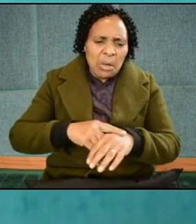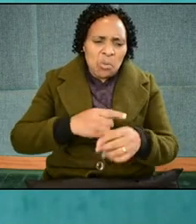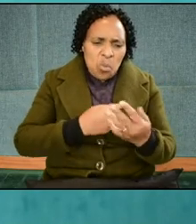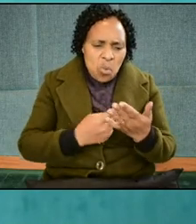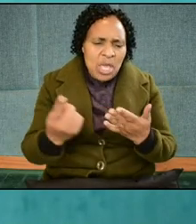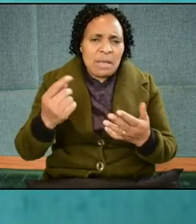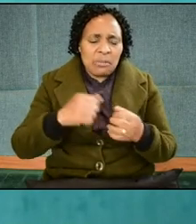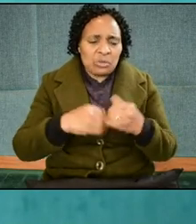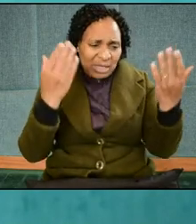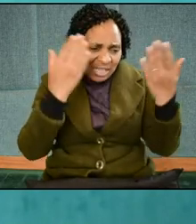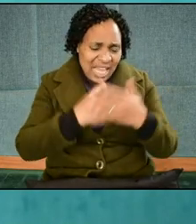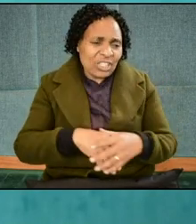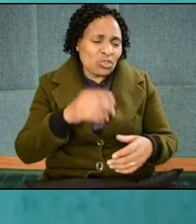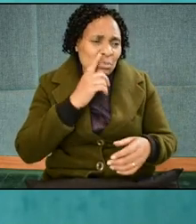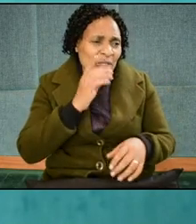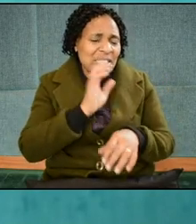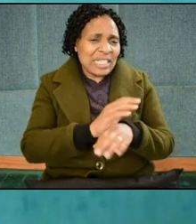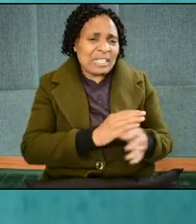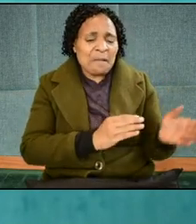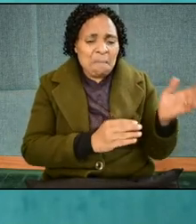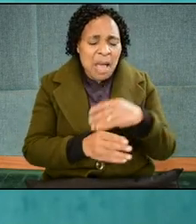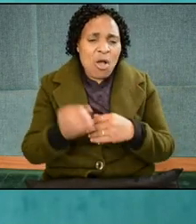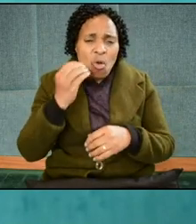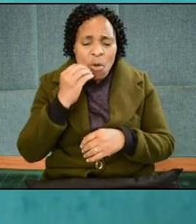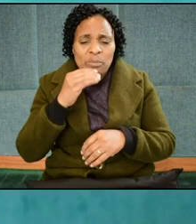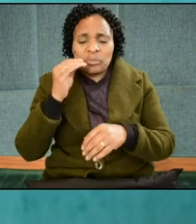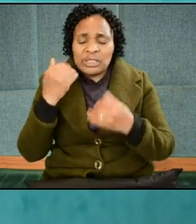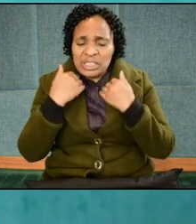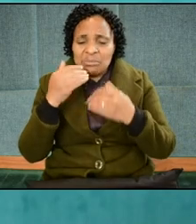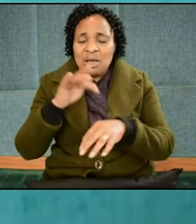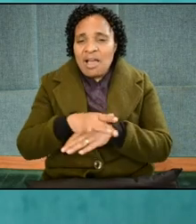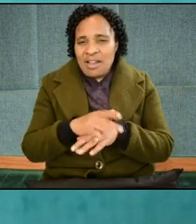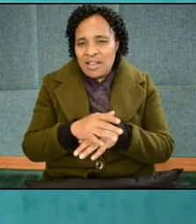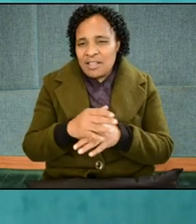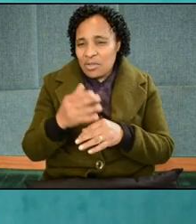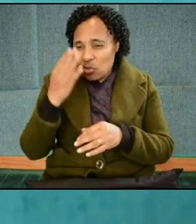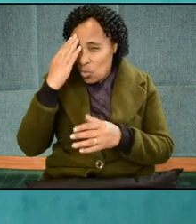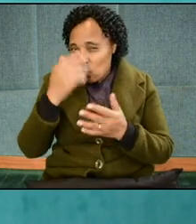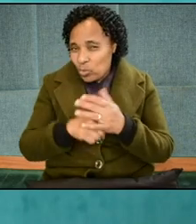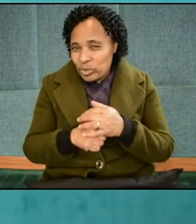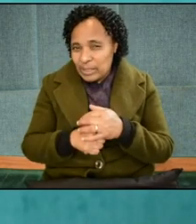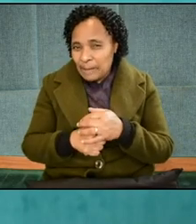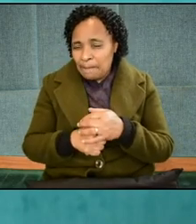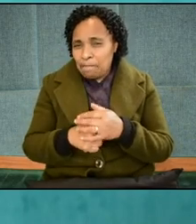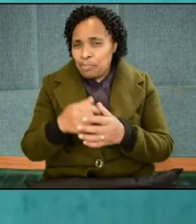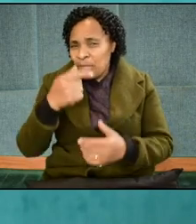to do it tonight because tomorrow I'll be in church and then I'll come back home and sleep early. Mm-hmm. You know,